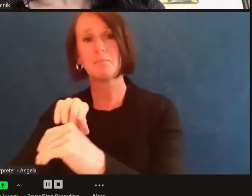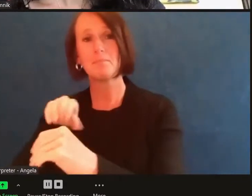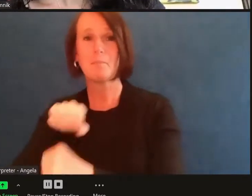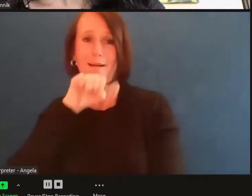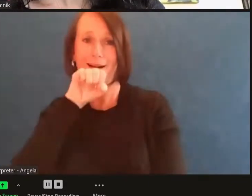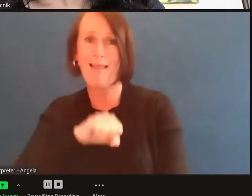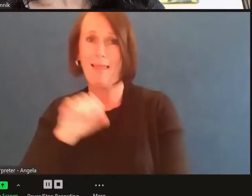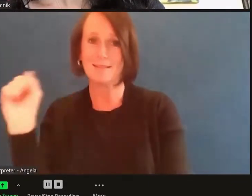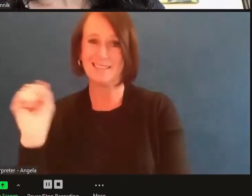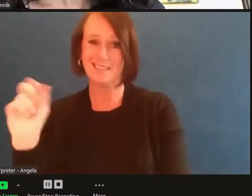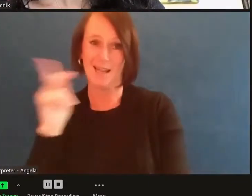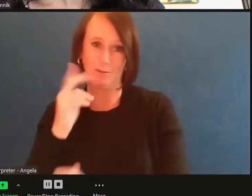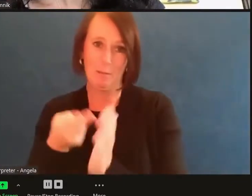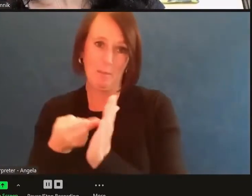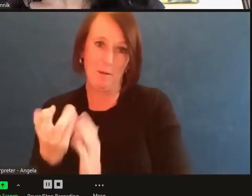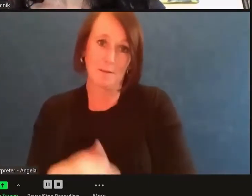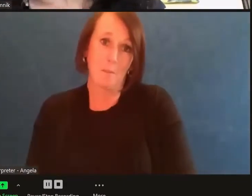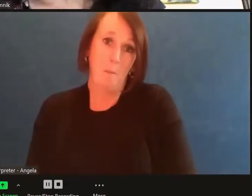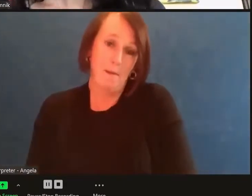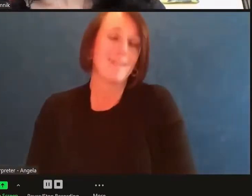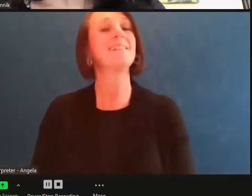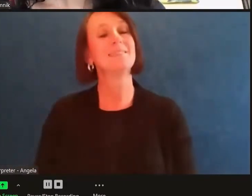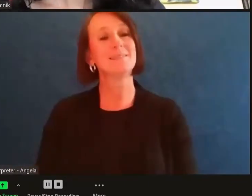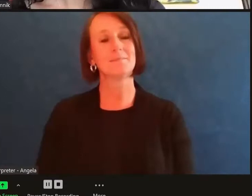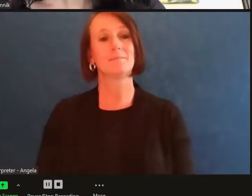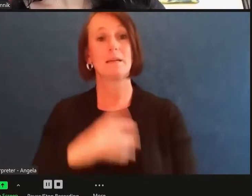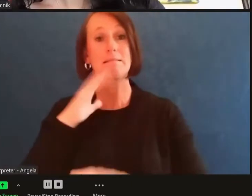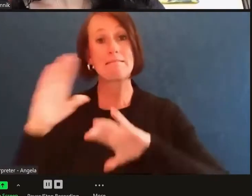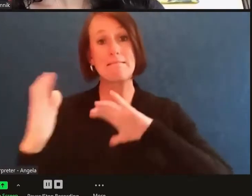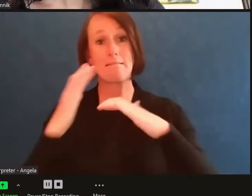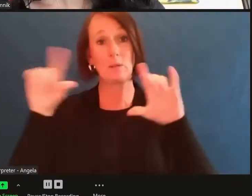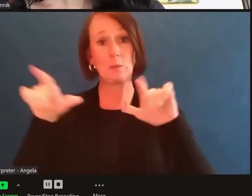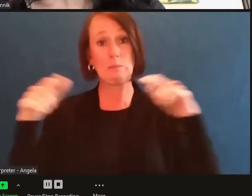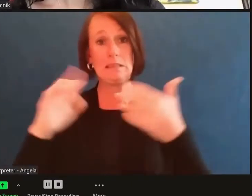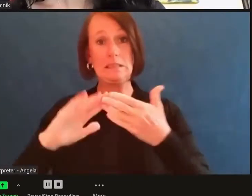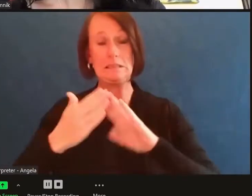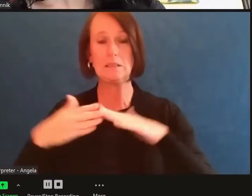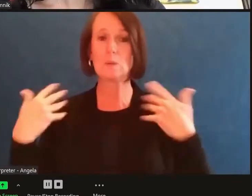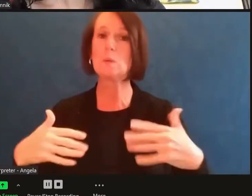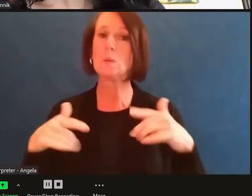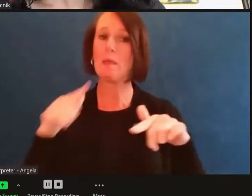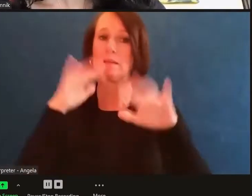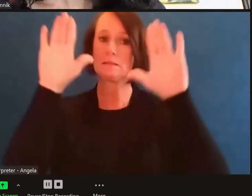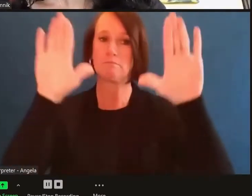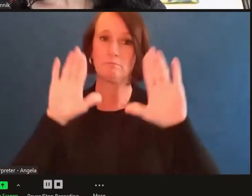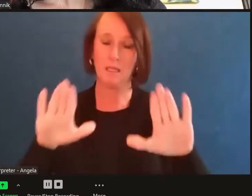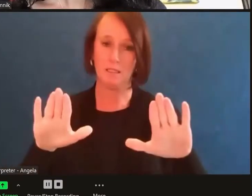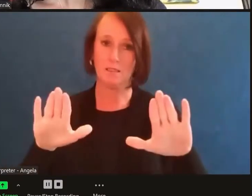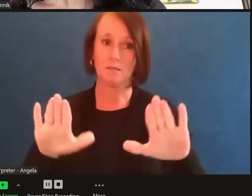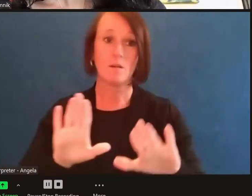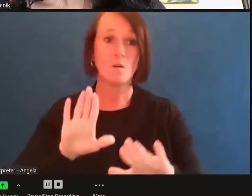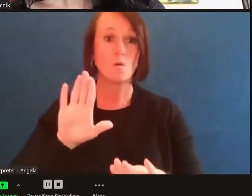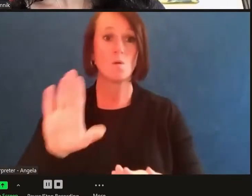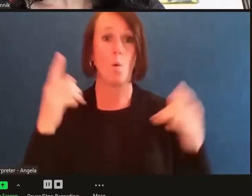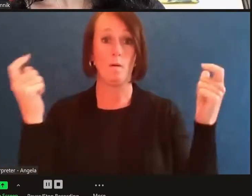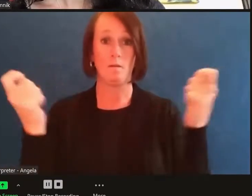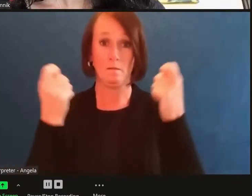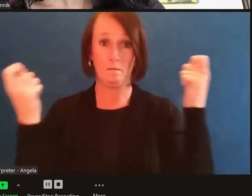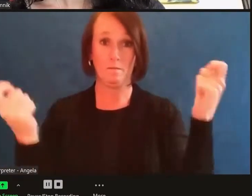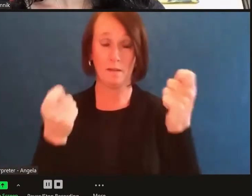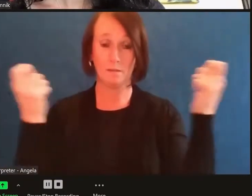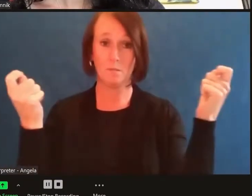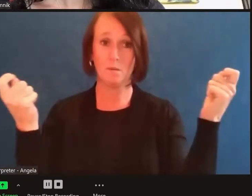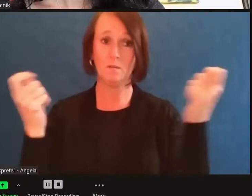too. I'm going to be honest about that. But compared to the bigger cities, this is just outstanding. Your word on the street is an entire